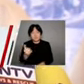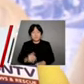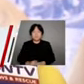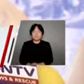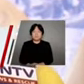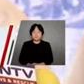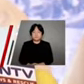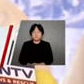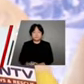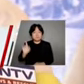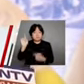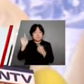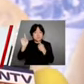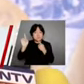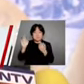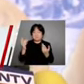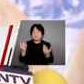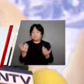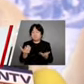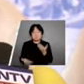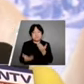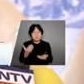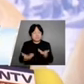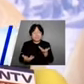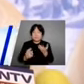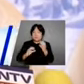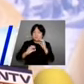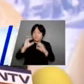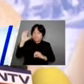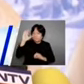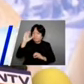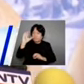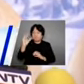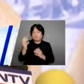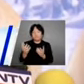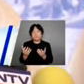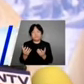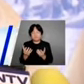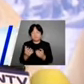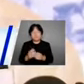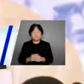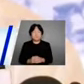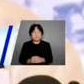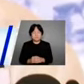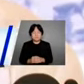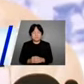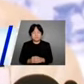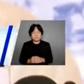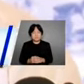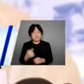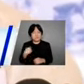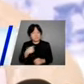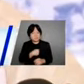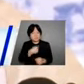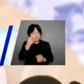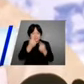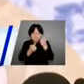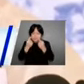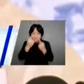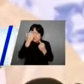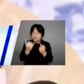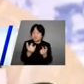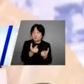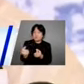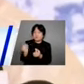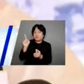reached an understanding the other week and then mangyayari ito. So naturally, it's something we have to really consider. Well, I don't know why they did it. Yun ang masabi ko.